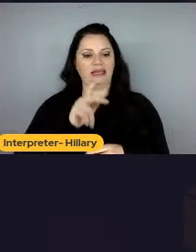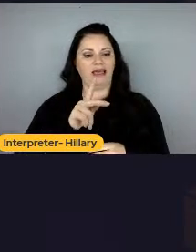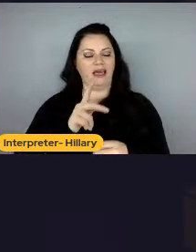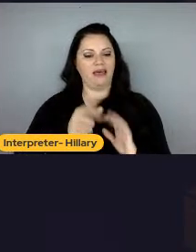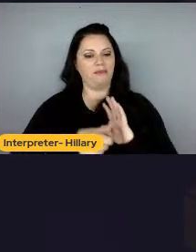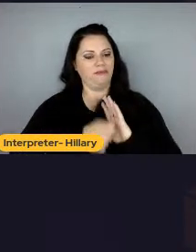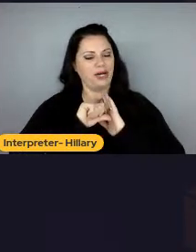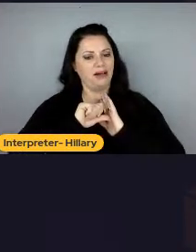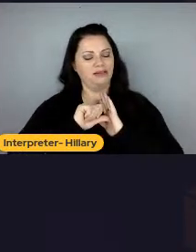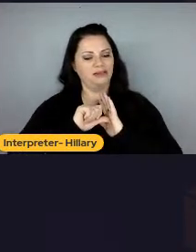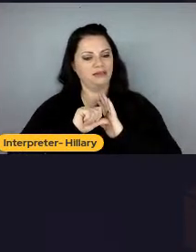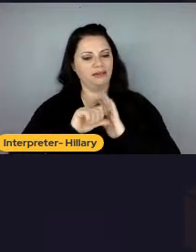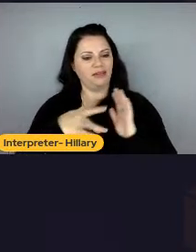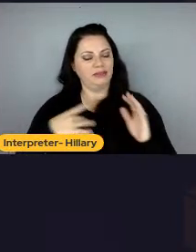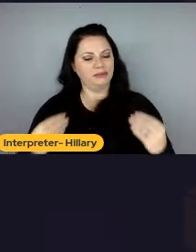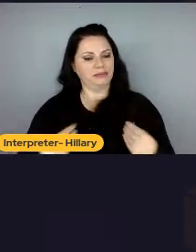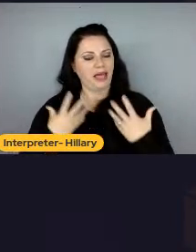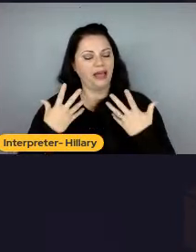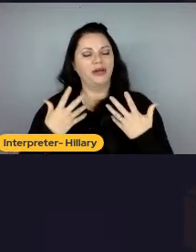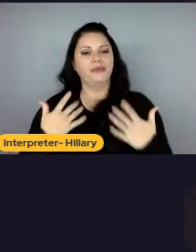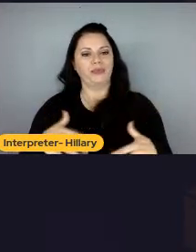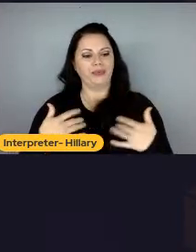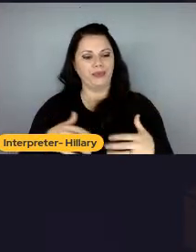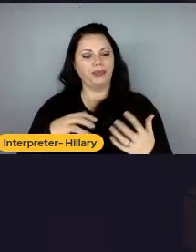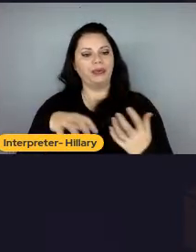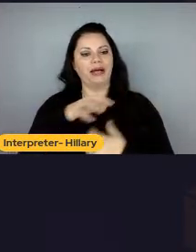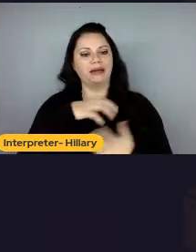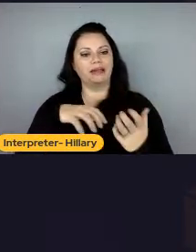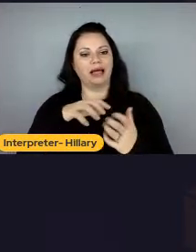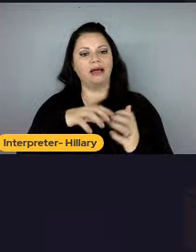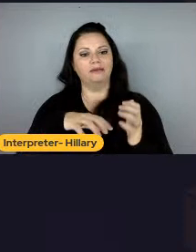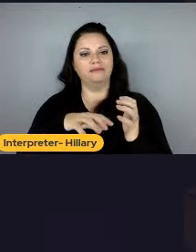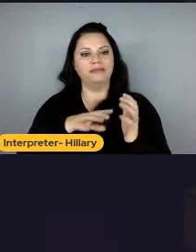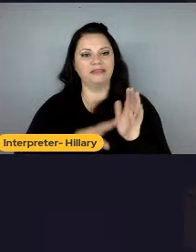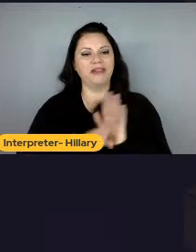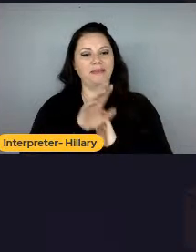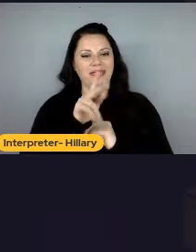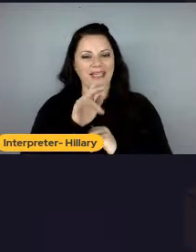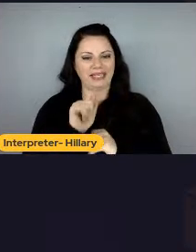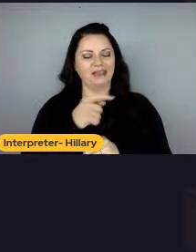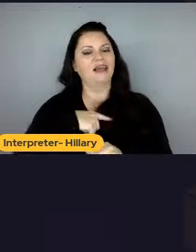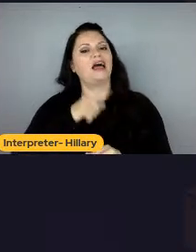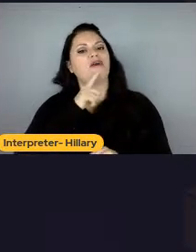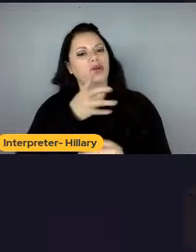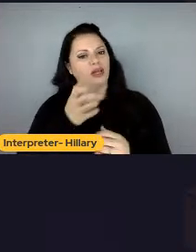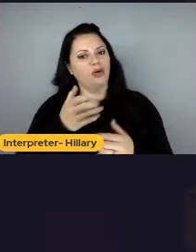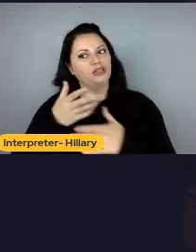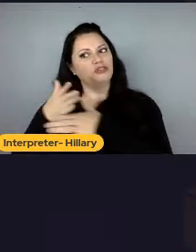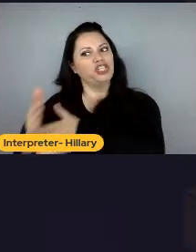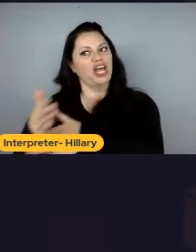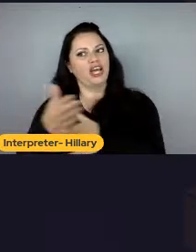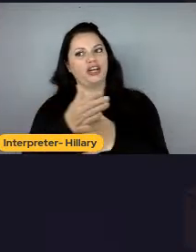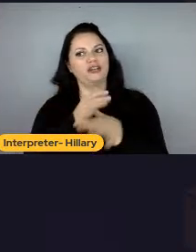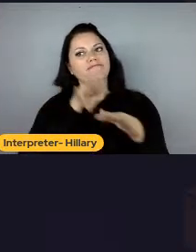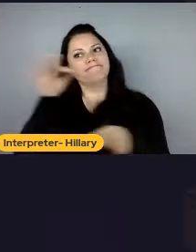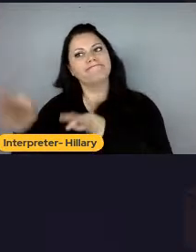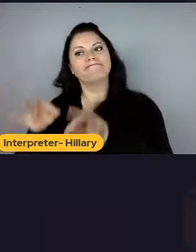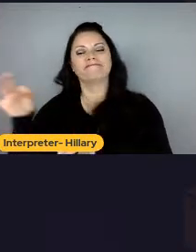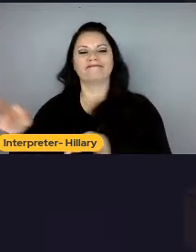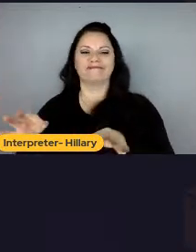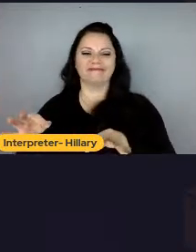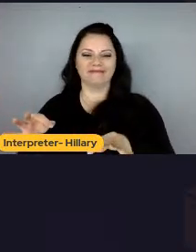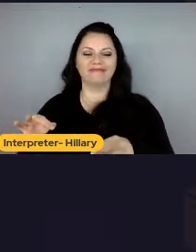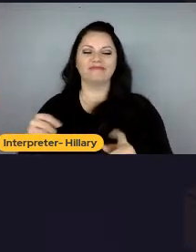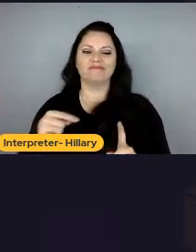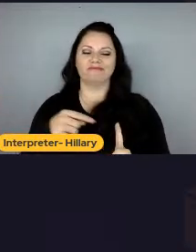by the AWS Cloud Development Kit that I really wanted to share how great it was.